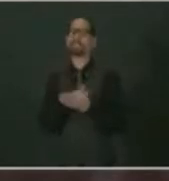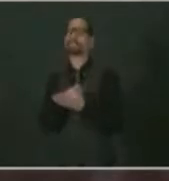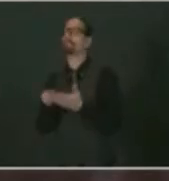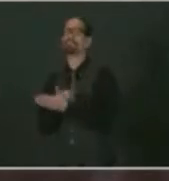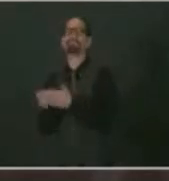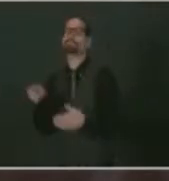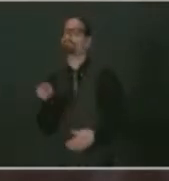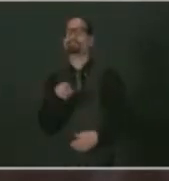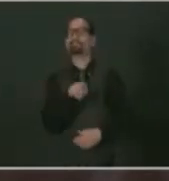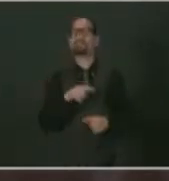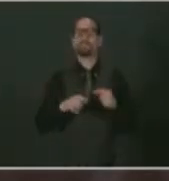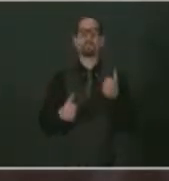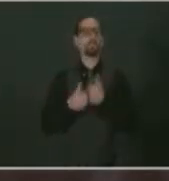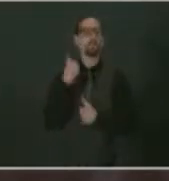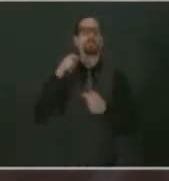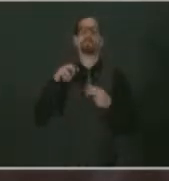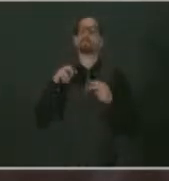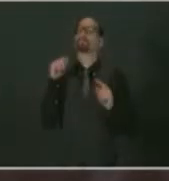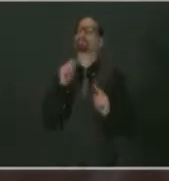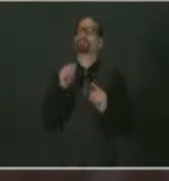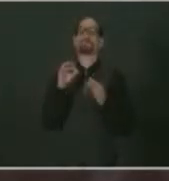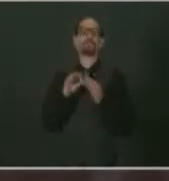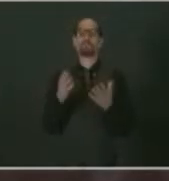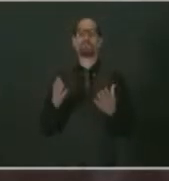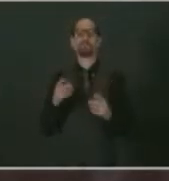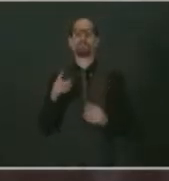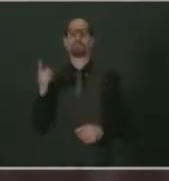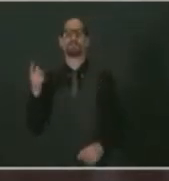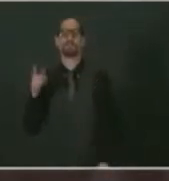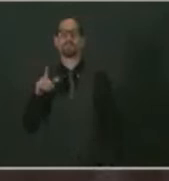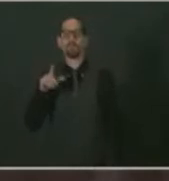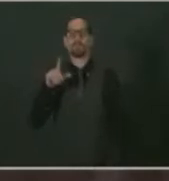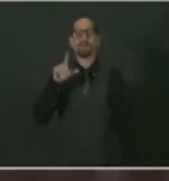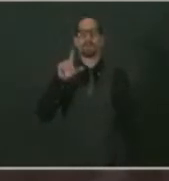have been tied to sharing links or